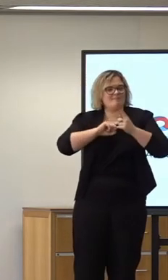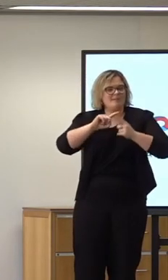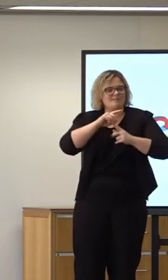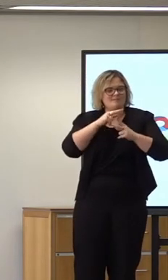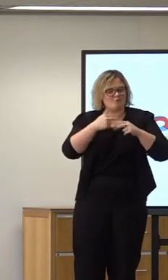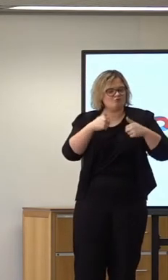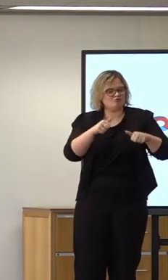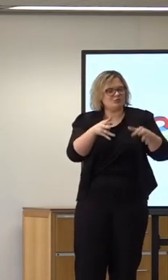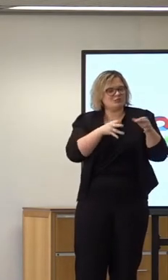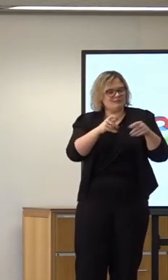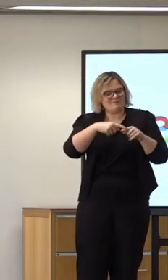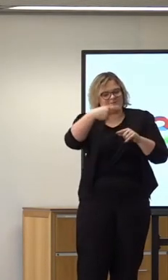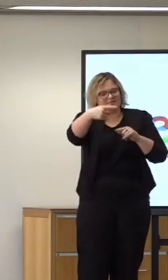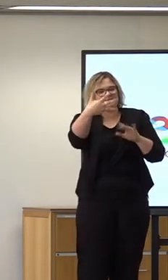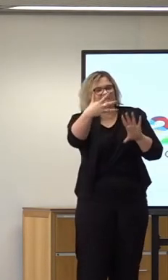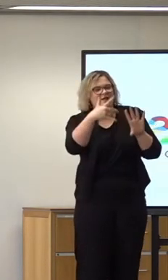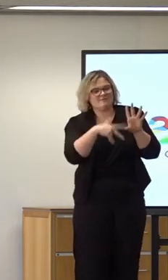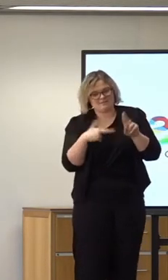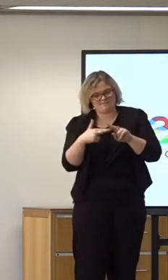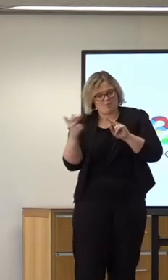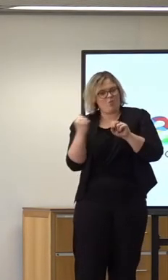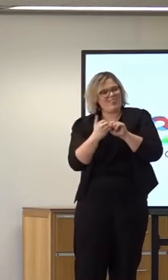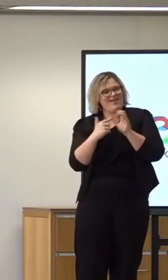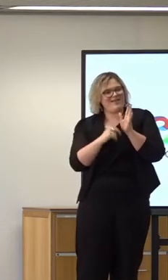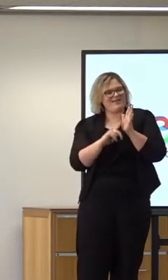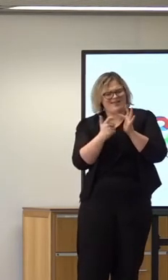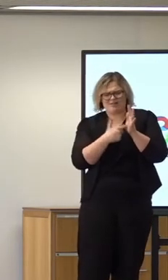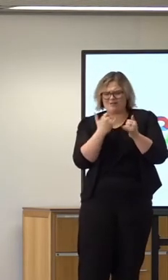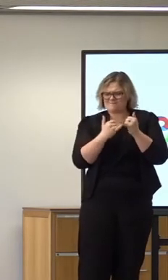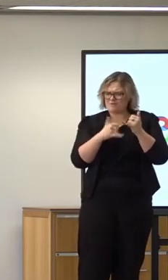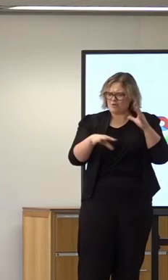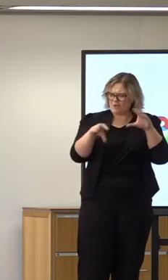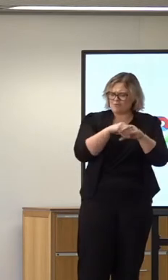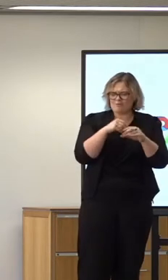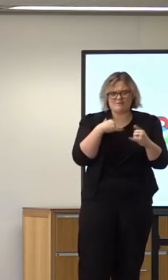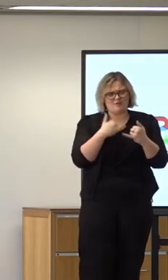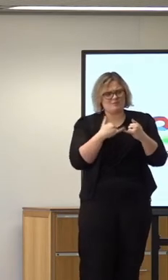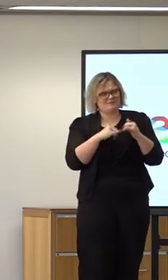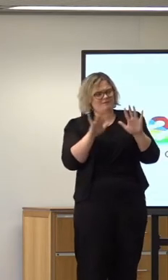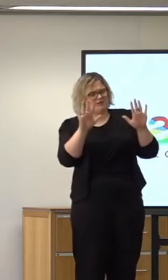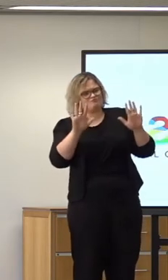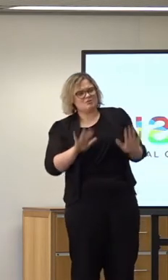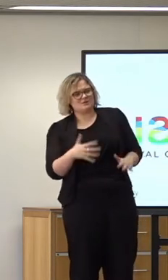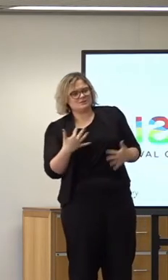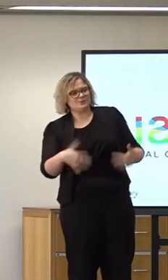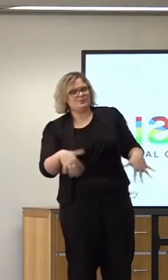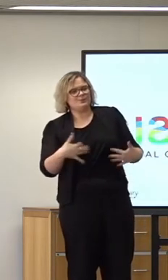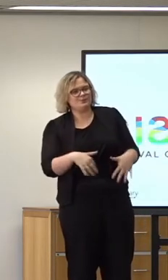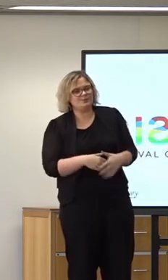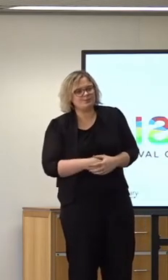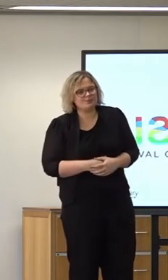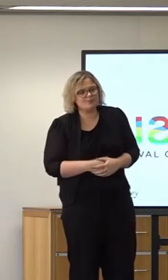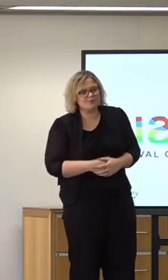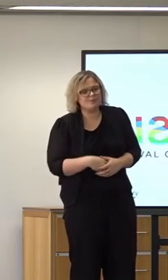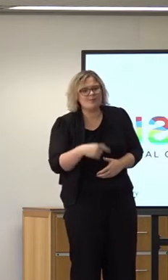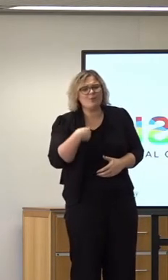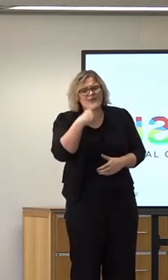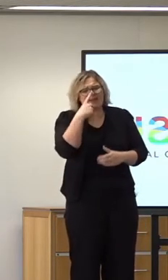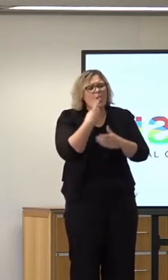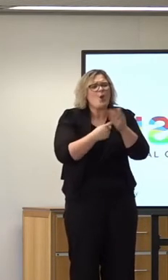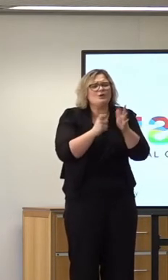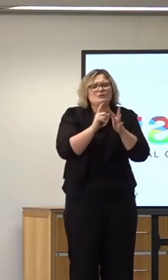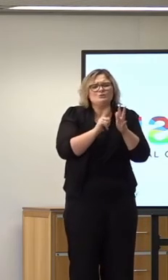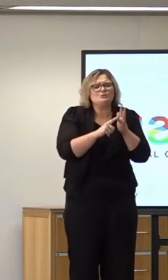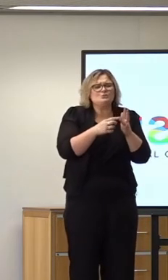strategic plan for the next 5 years, and it was very inclusive and very, I was quite impressed with that as well. But I mean, we can only do so much in